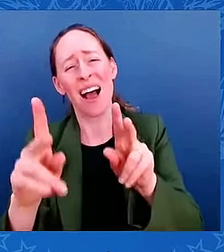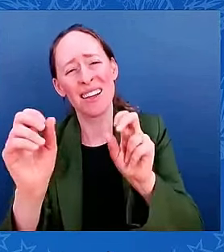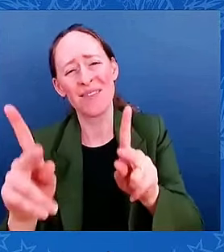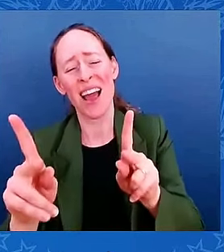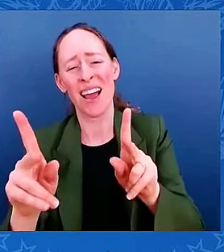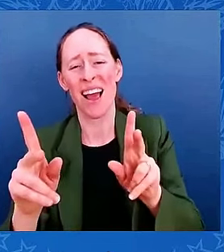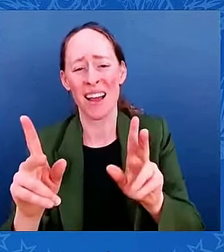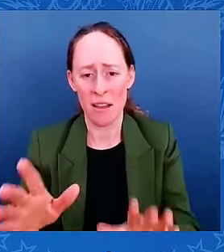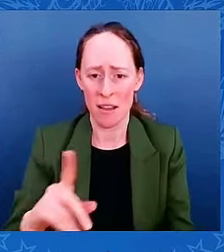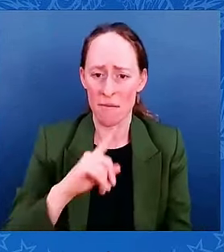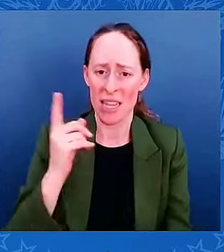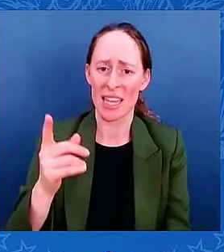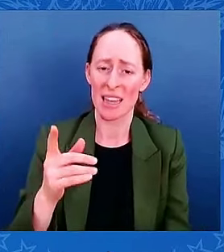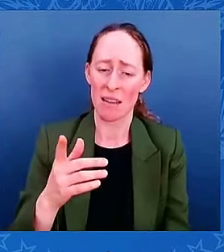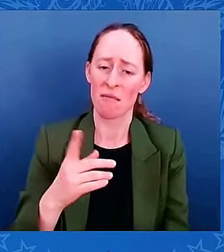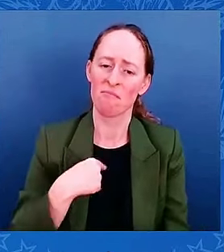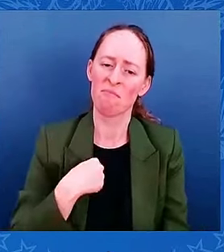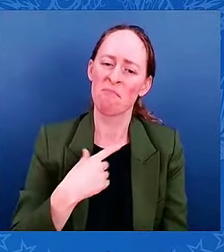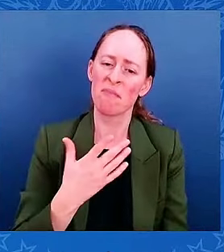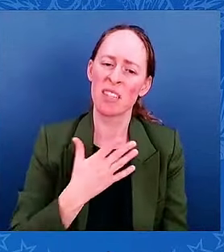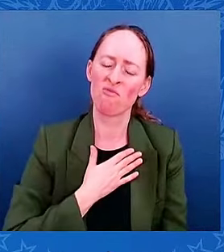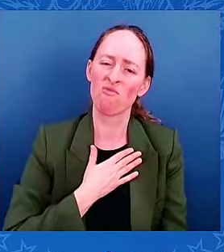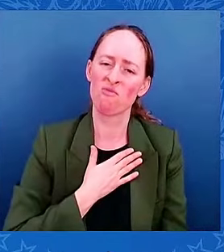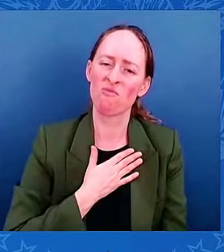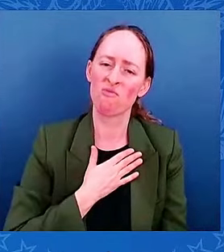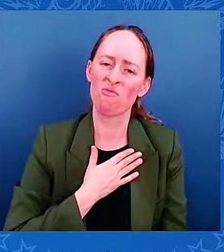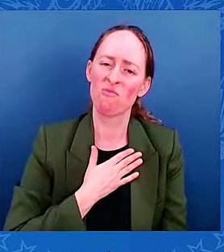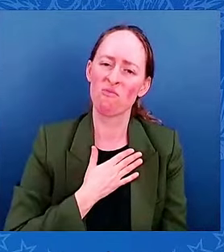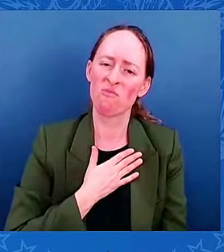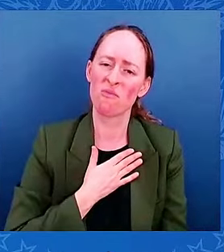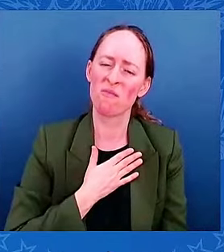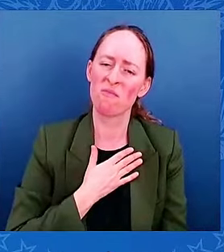He was the Attorney General of the state of Delaware and volunteered to go for, anyway.